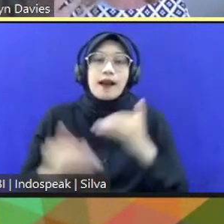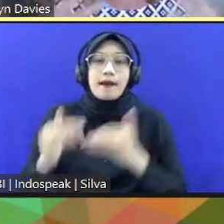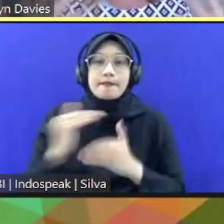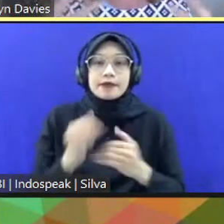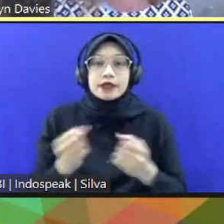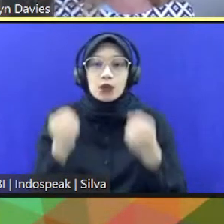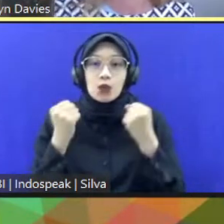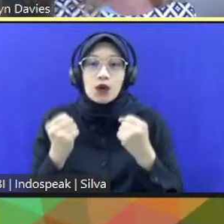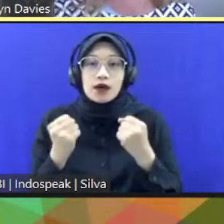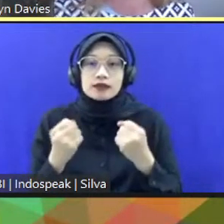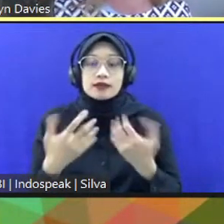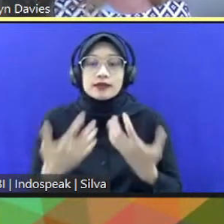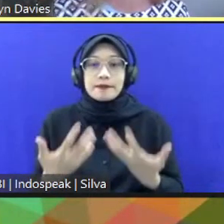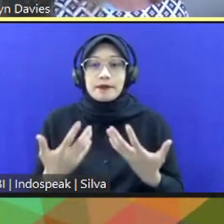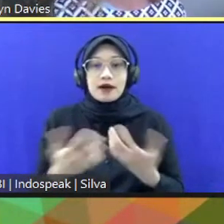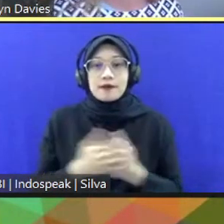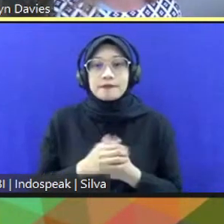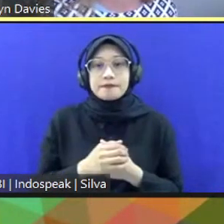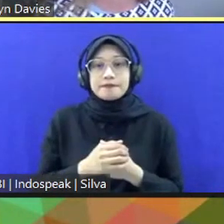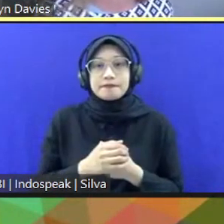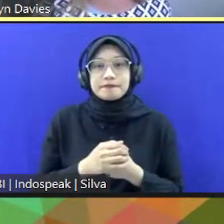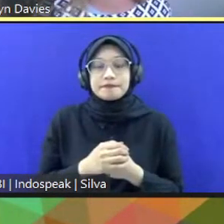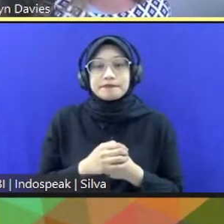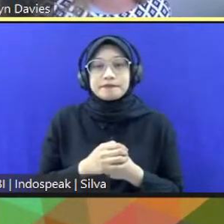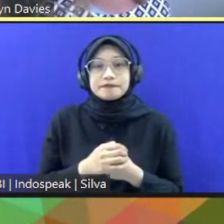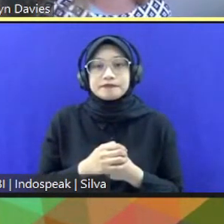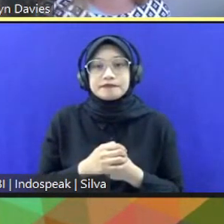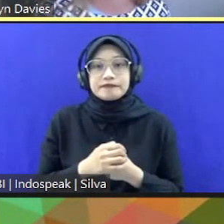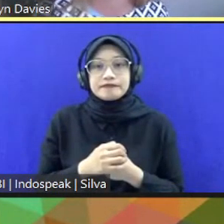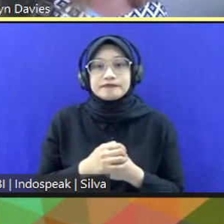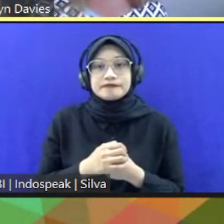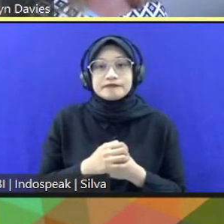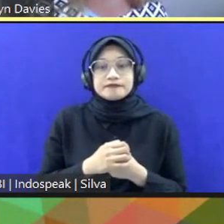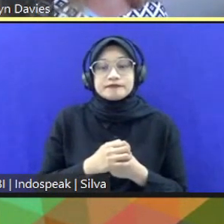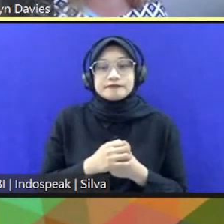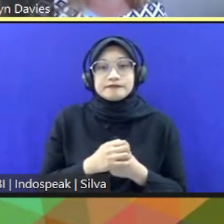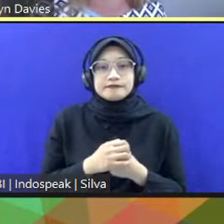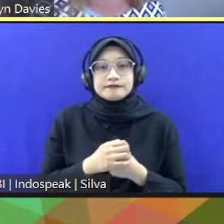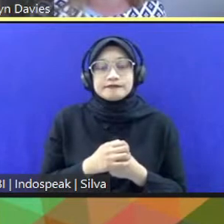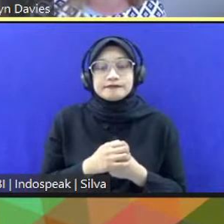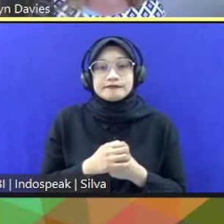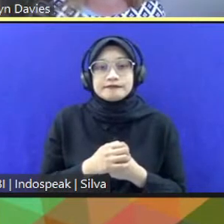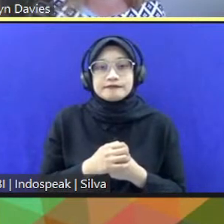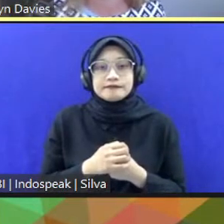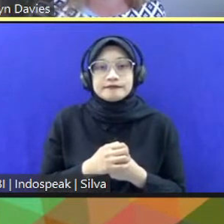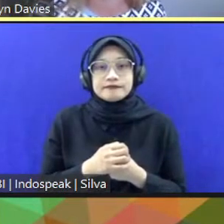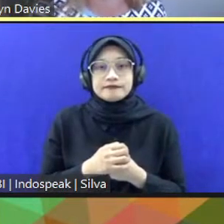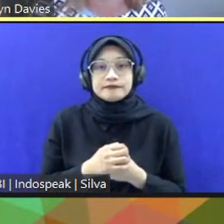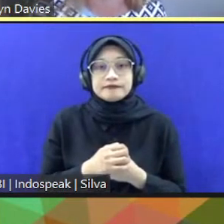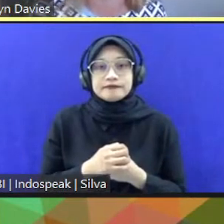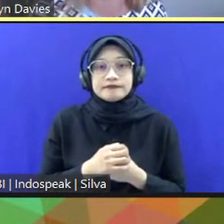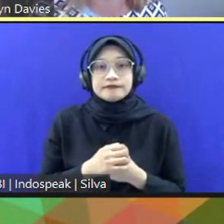movements? So I guess, can the pandemic help spread healthcare in Indonesia?